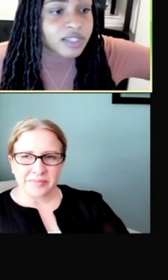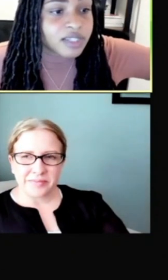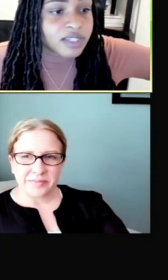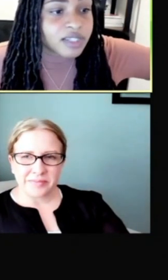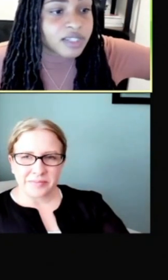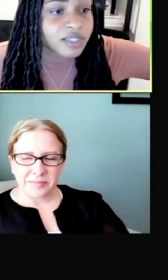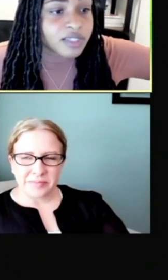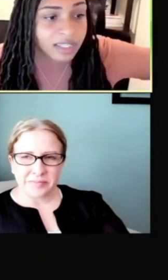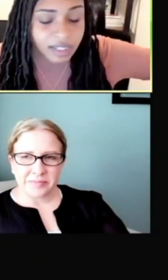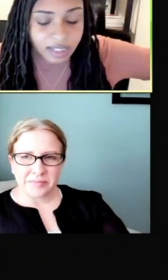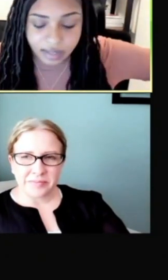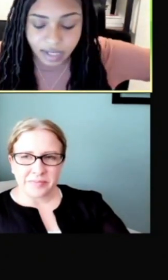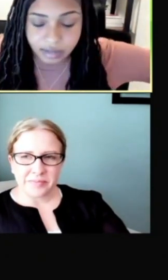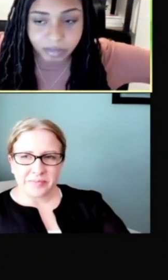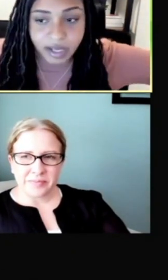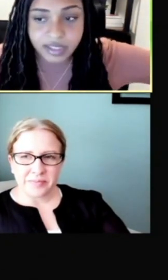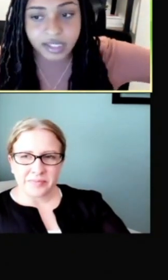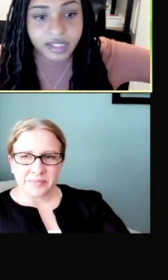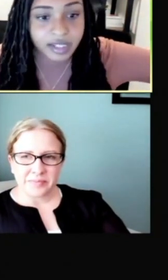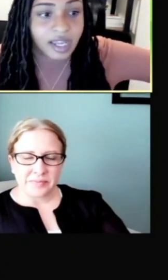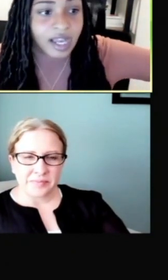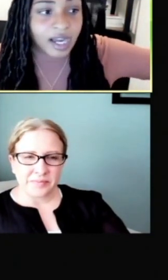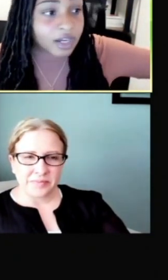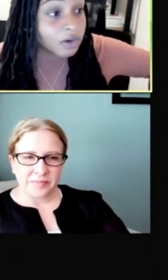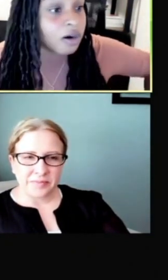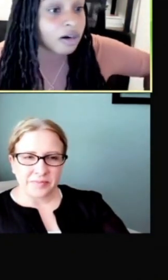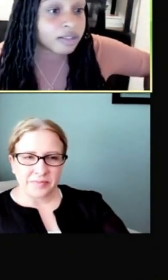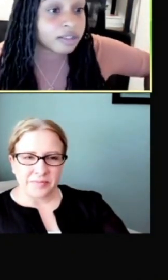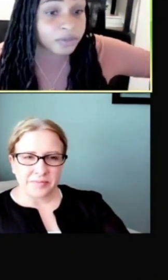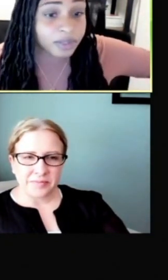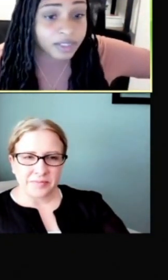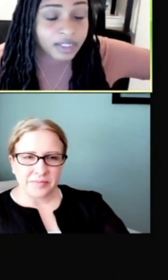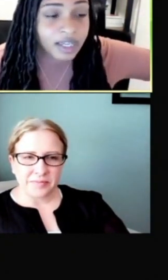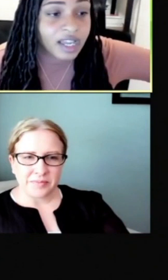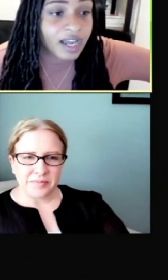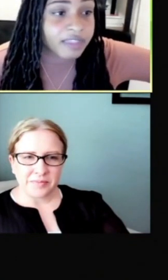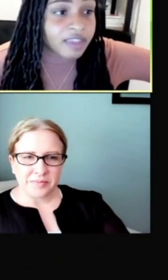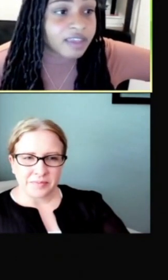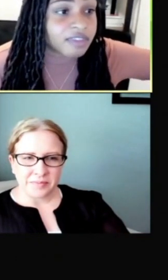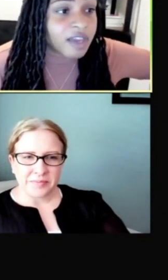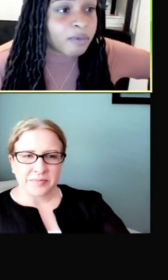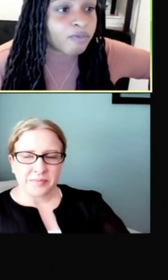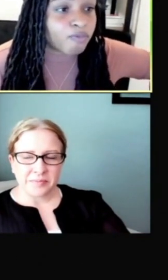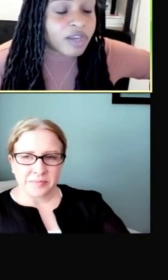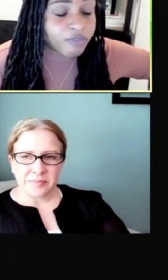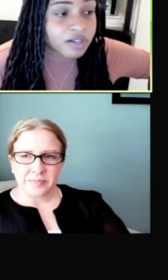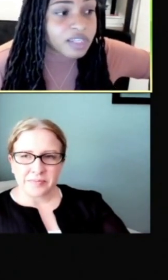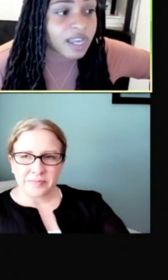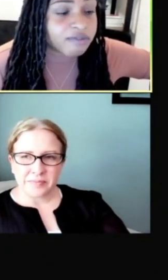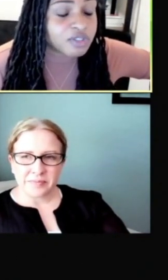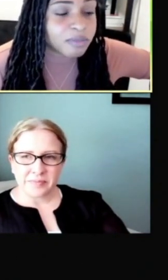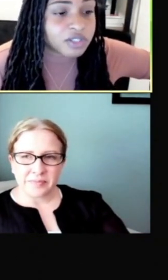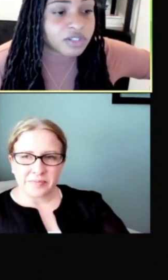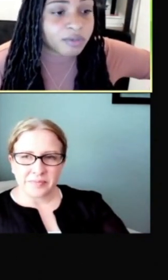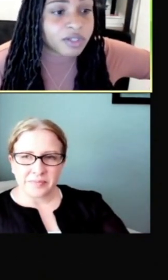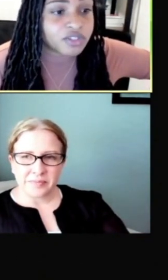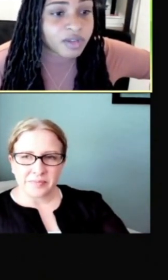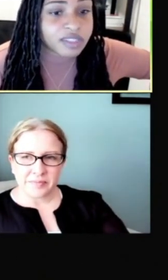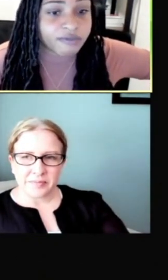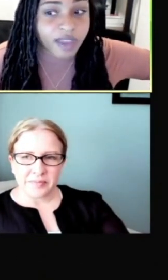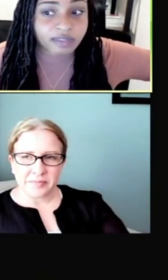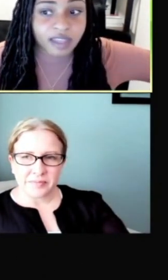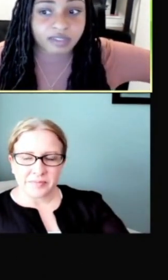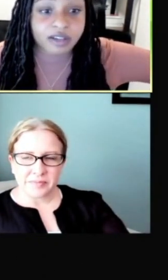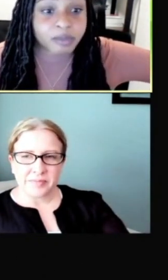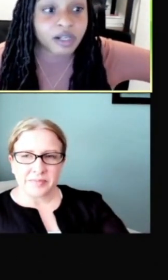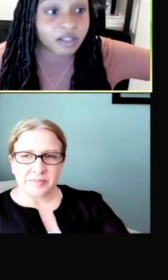Absolutely. And as Dr. Block said, I wholeheartedly agree. I think that we first have to make sure that we address